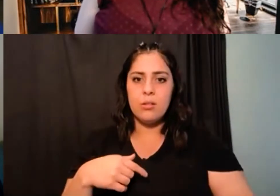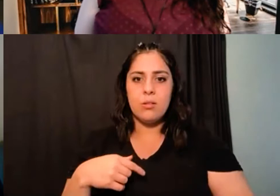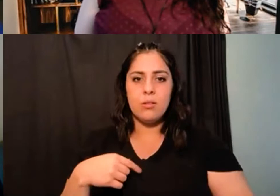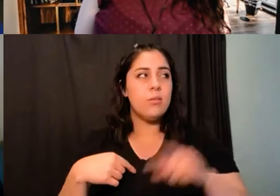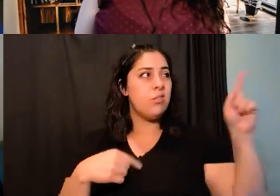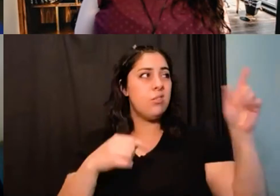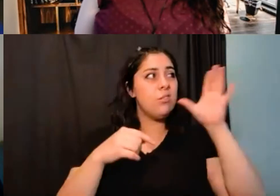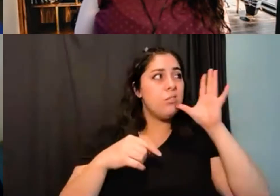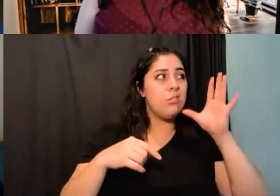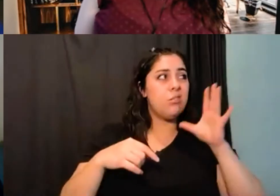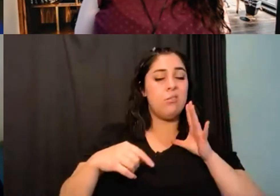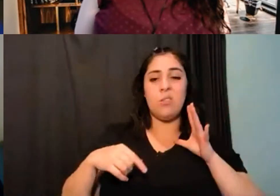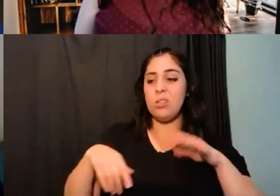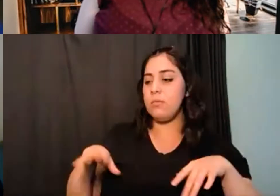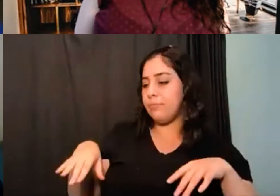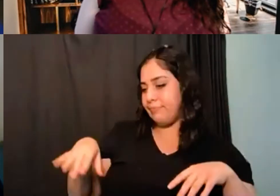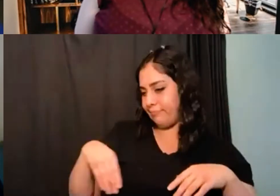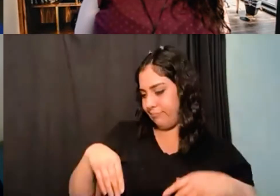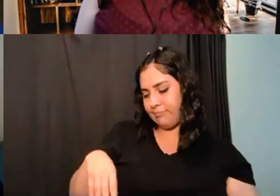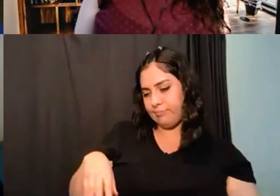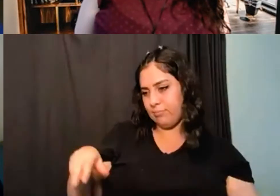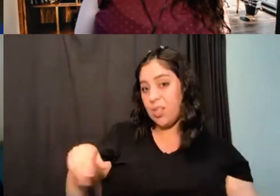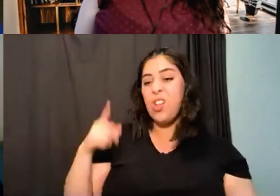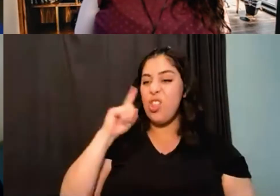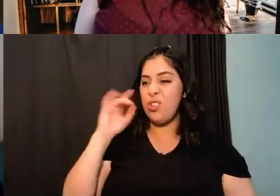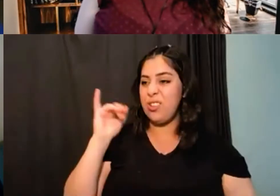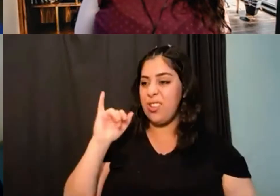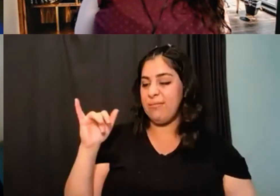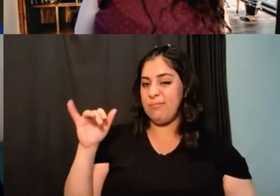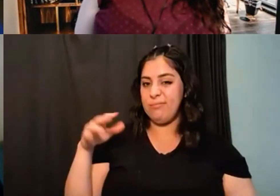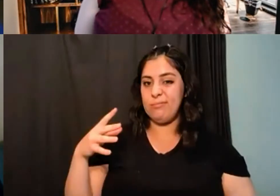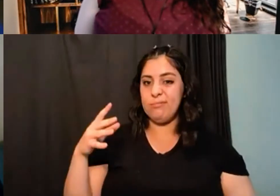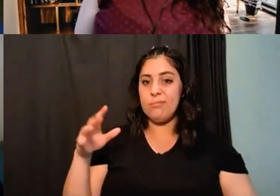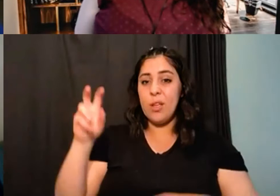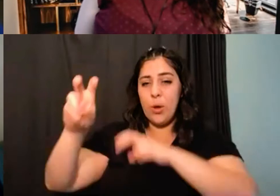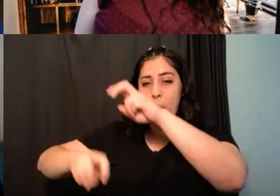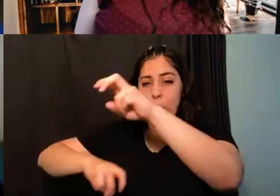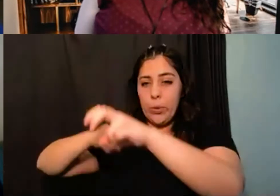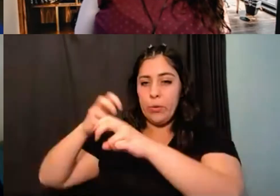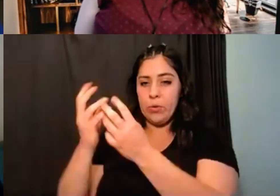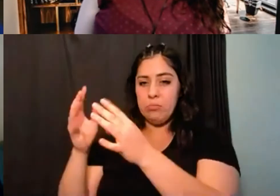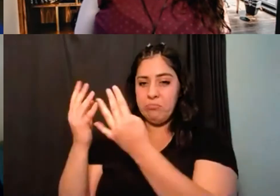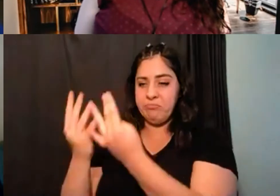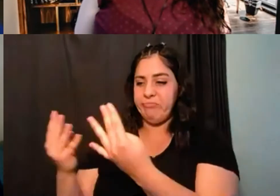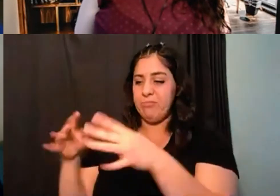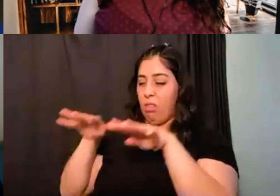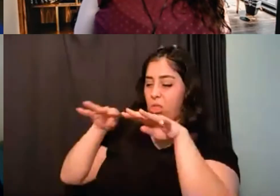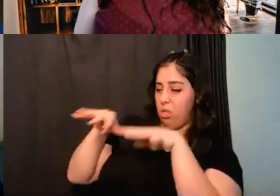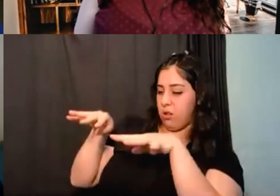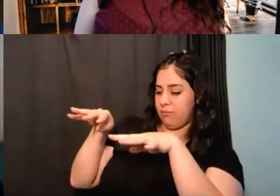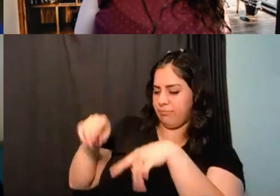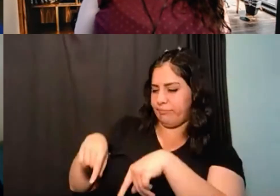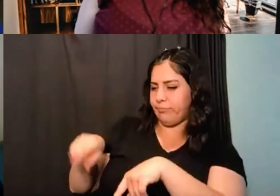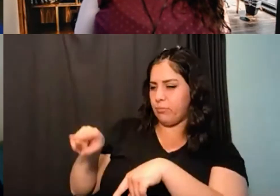head and gives me a carnival sideshow look, serves me a heaping plate of shame, tells me